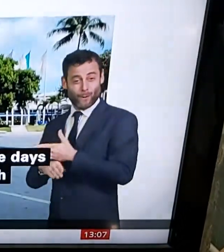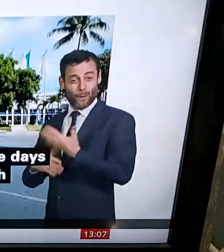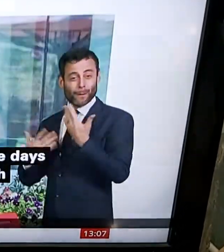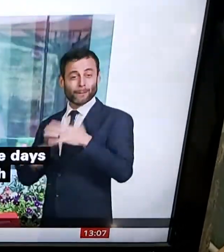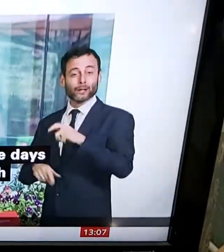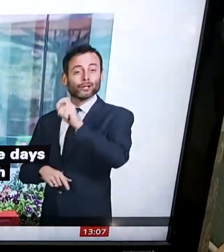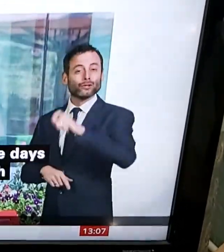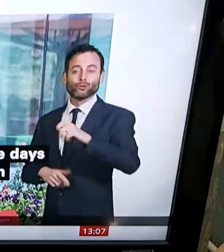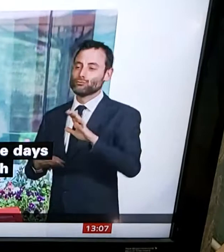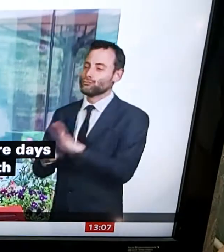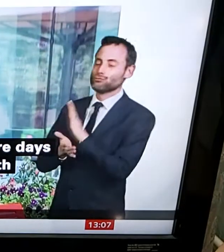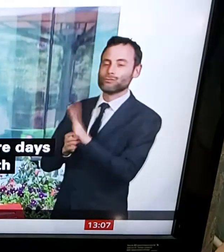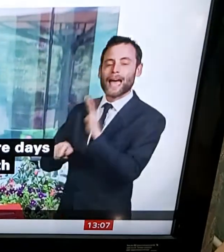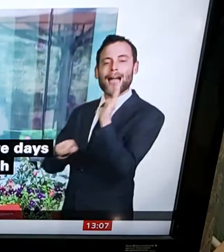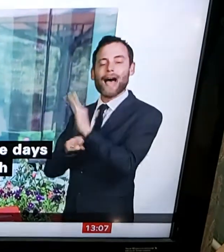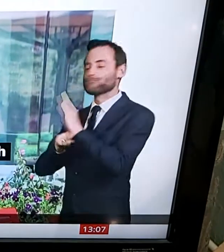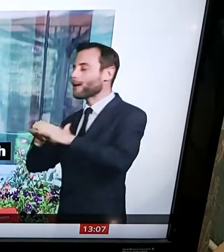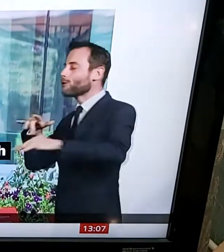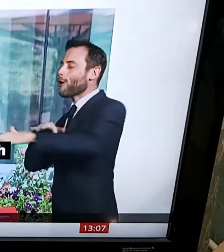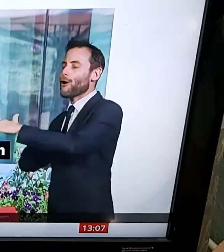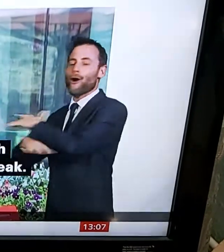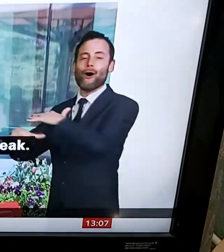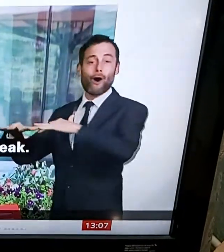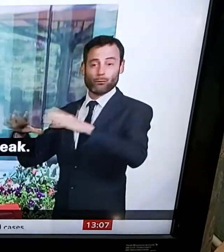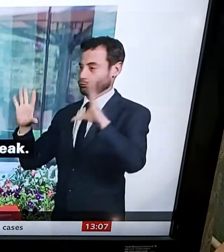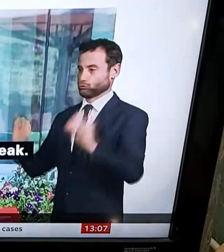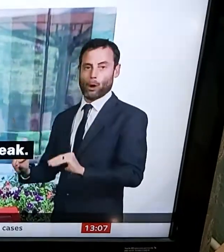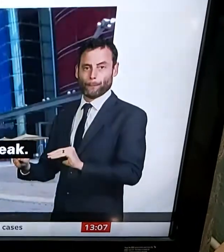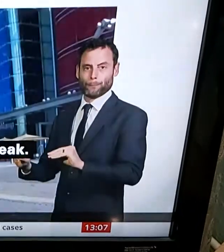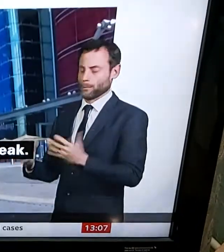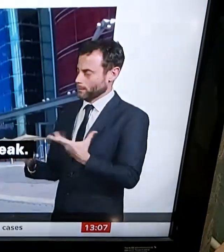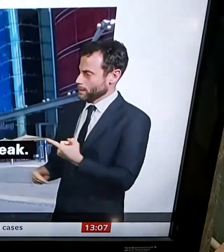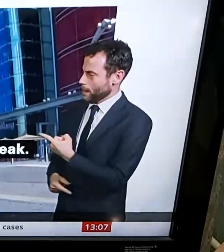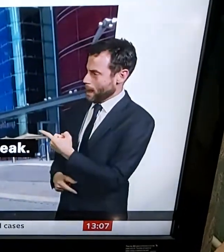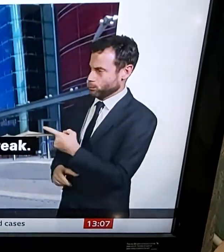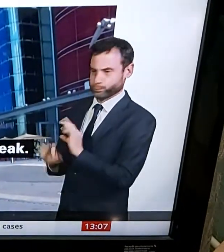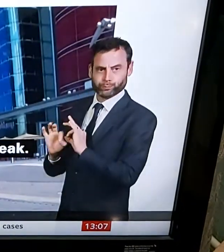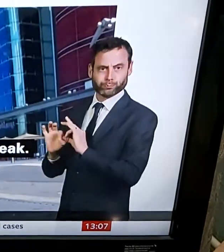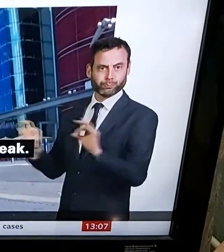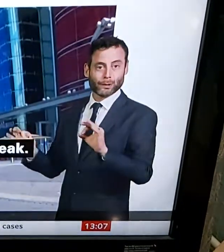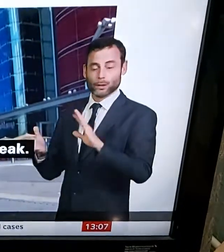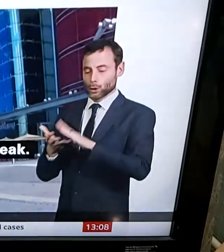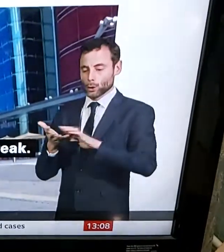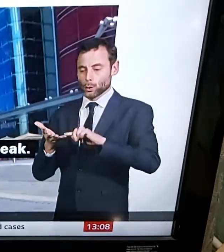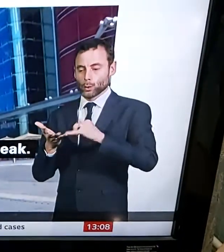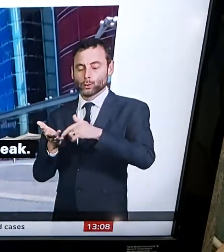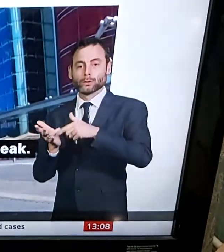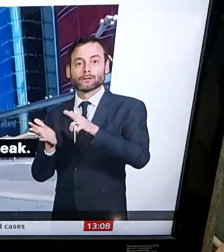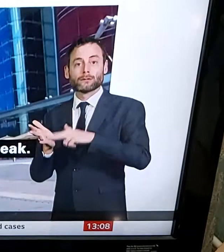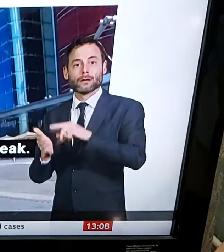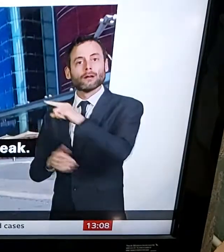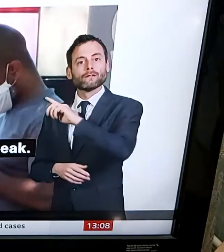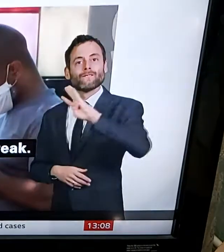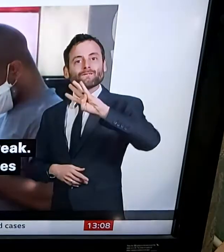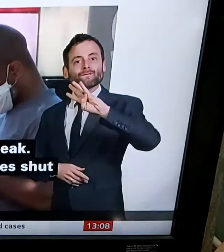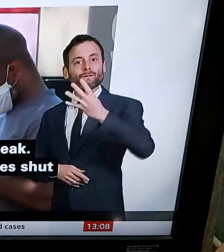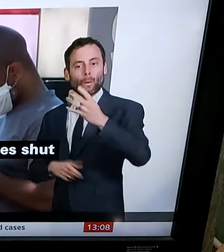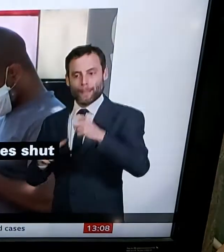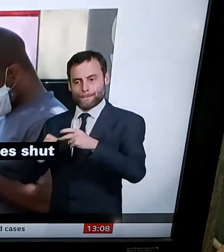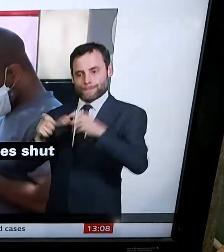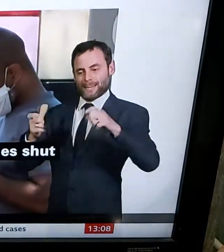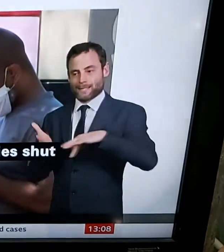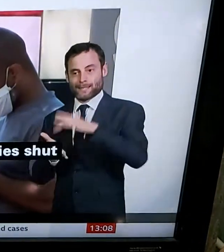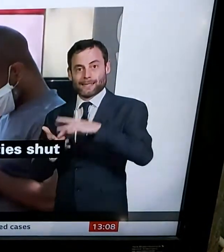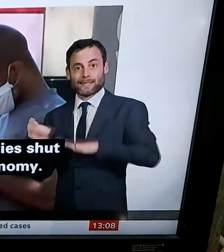break. As cities shut down, so too does the economy. This is Houston, the fourth biggest city in America. Figures